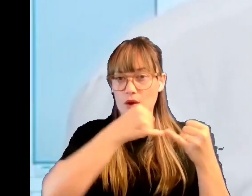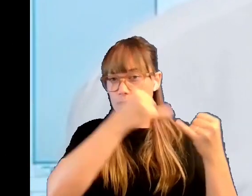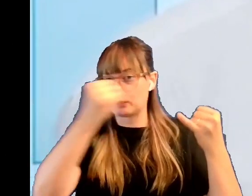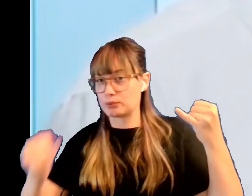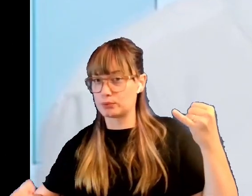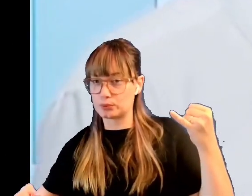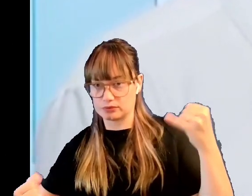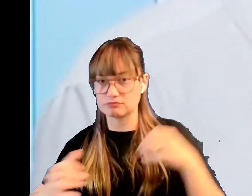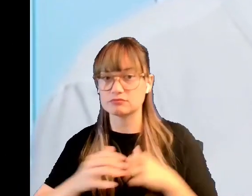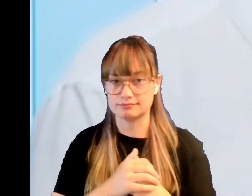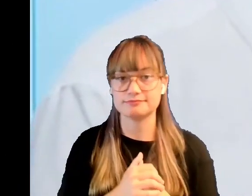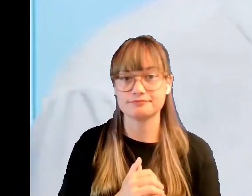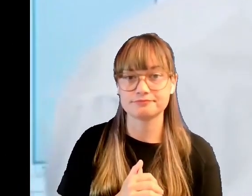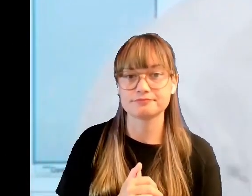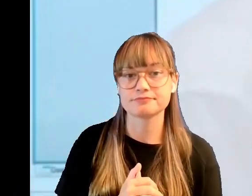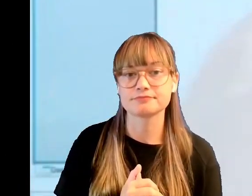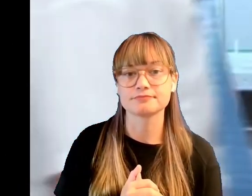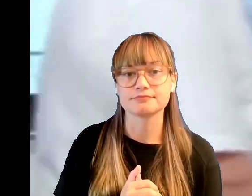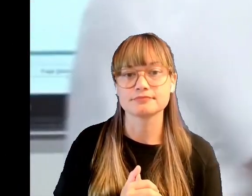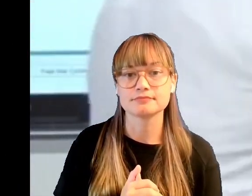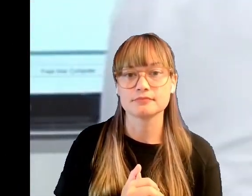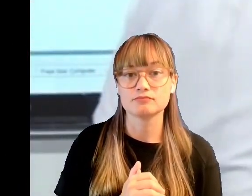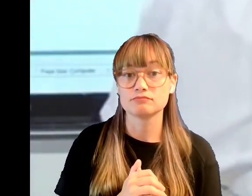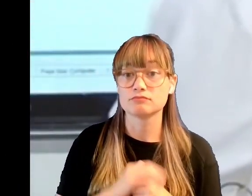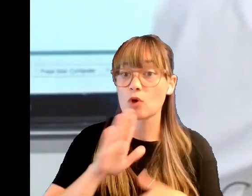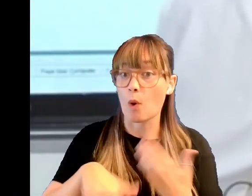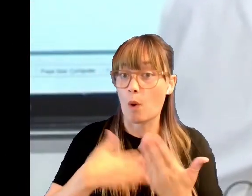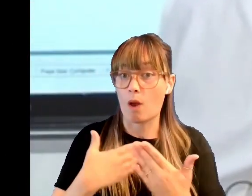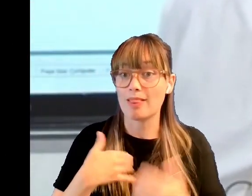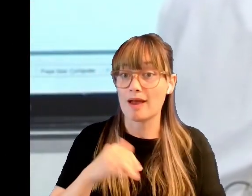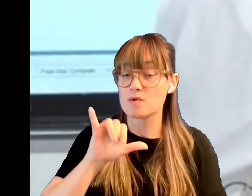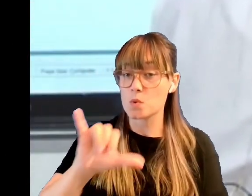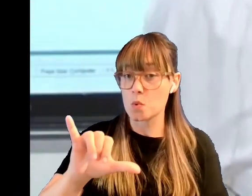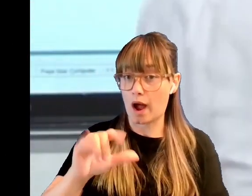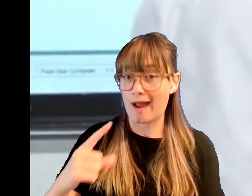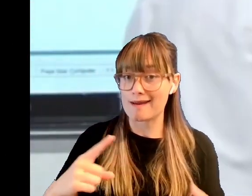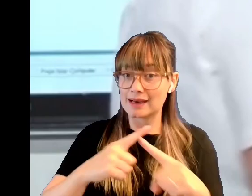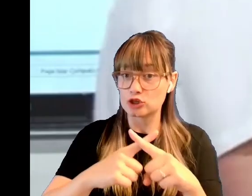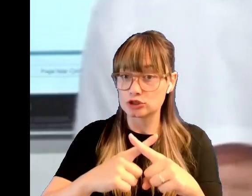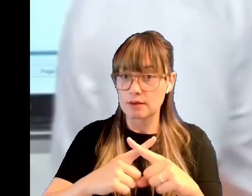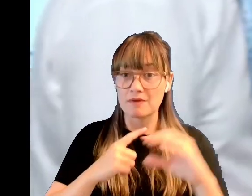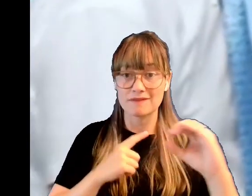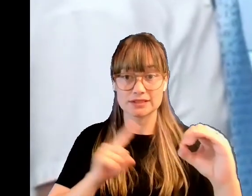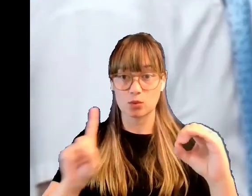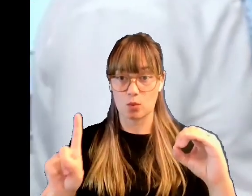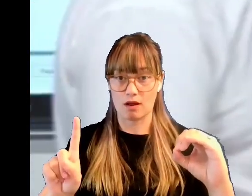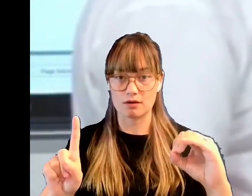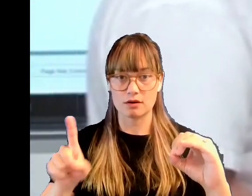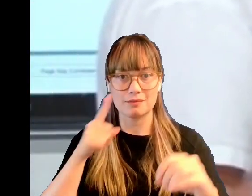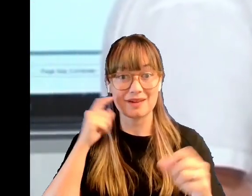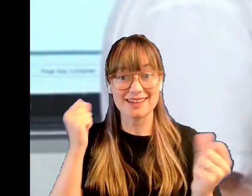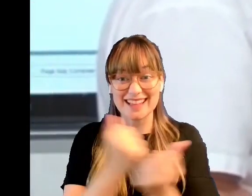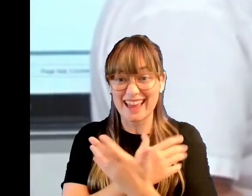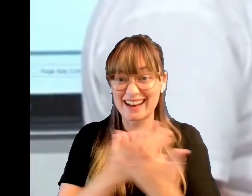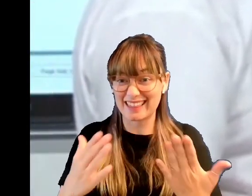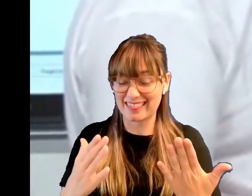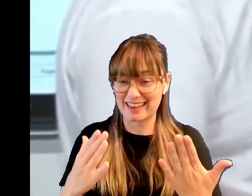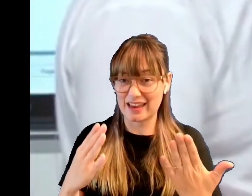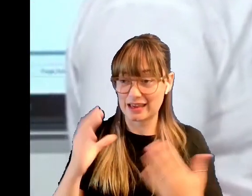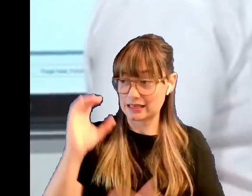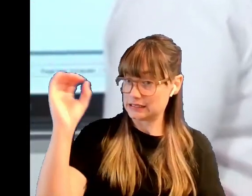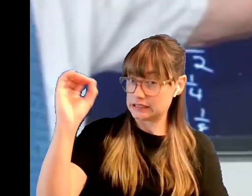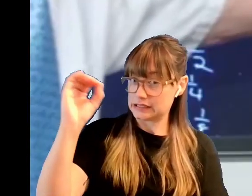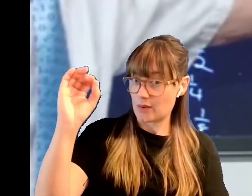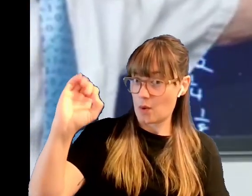It's just that some of them grow faster than the others. They all have a y-intercept of 0, 1, because anything to the